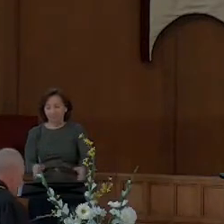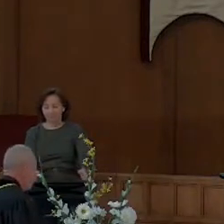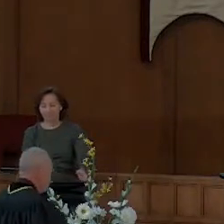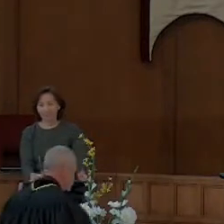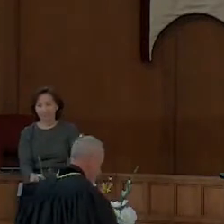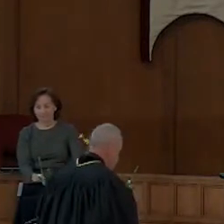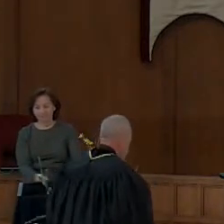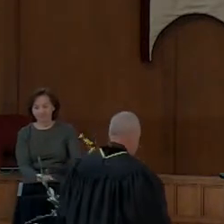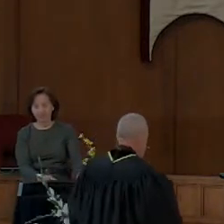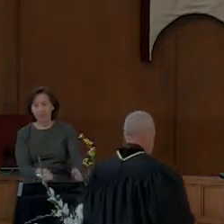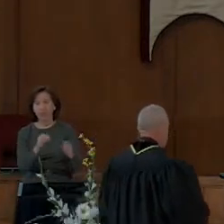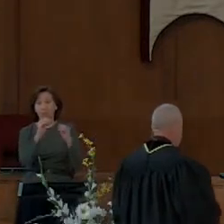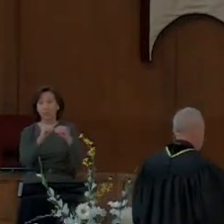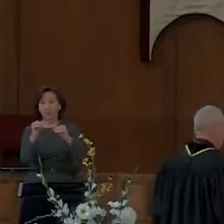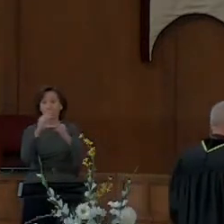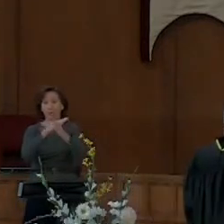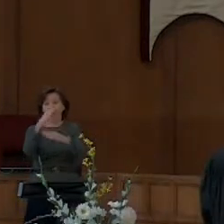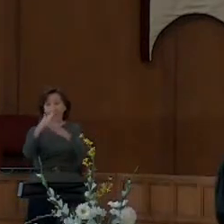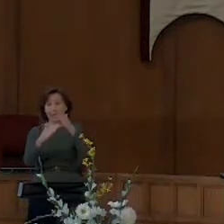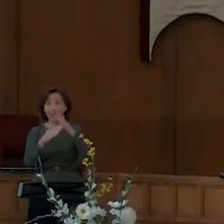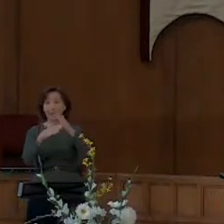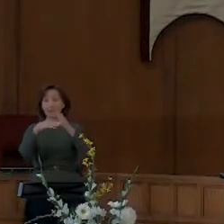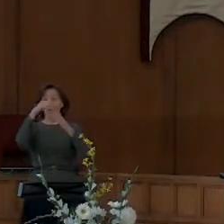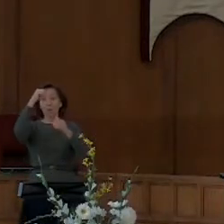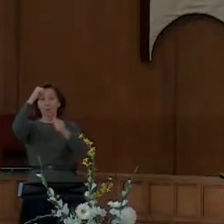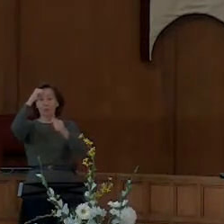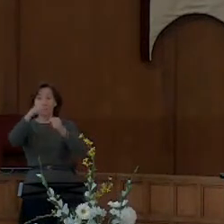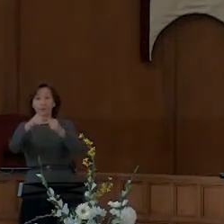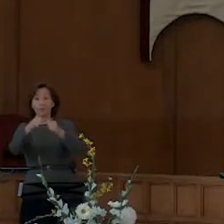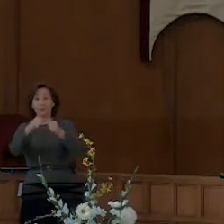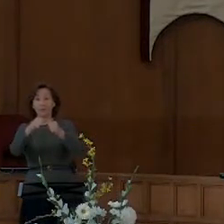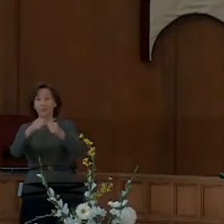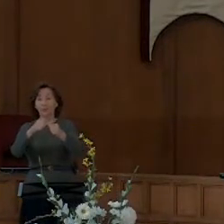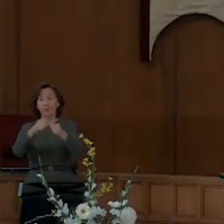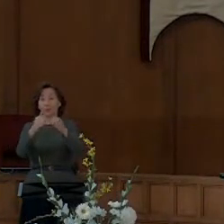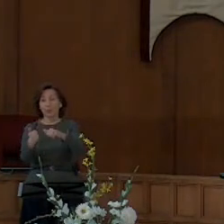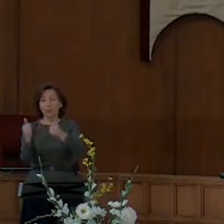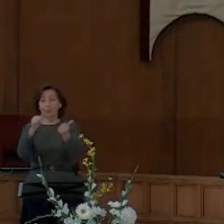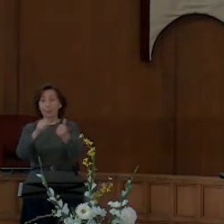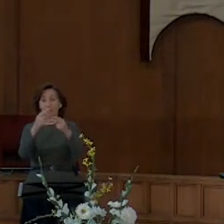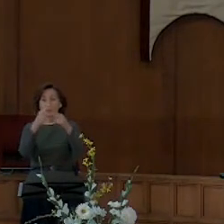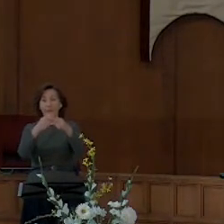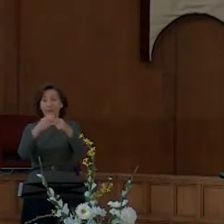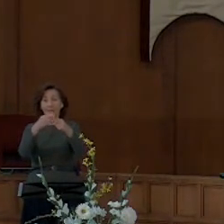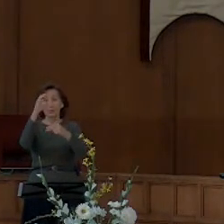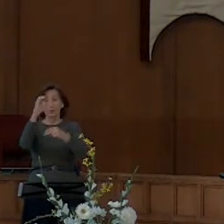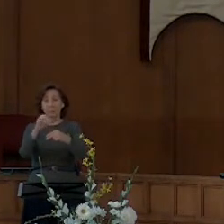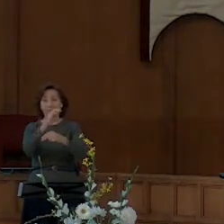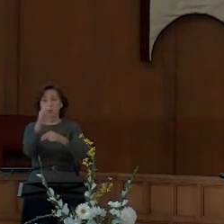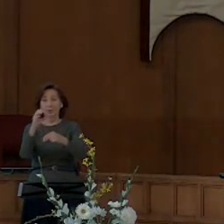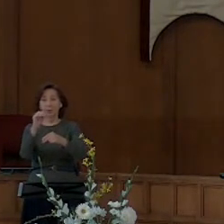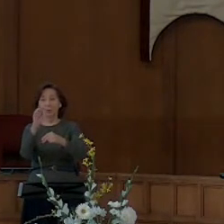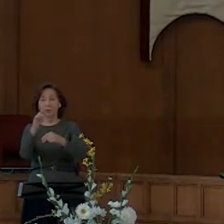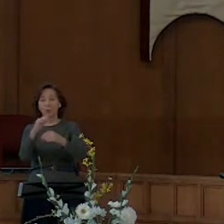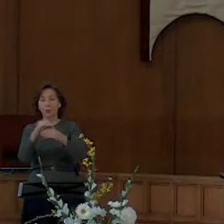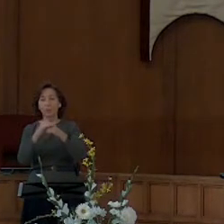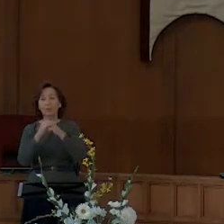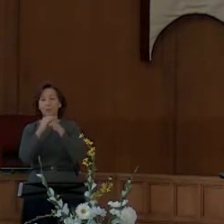And if you want to put your hand in, remember your baptism, make the sign of the cross, or if you just want to acknowledge, please